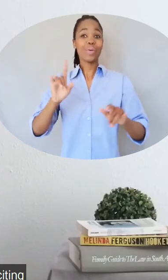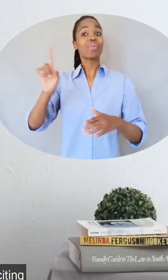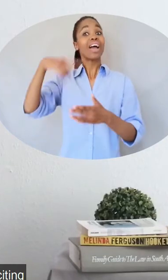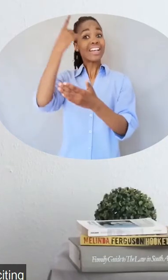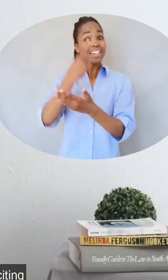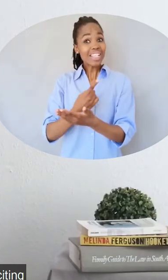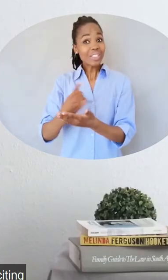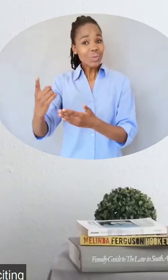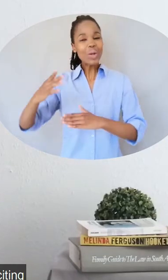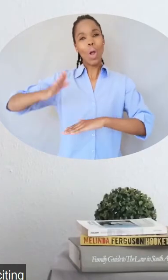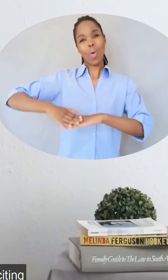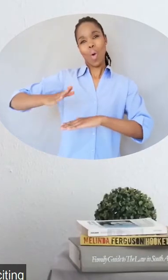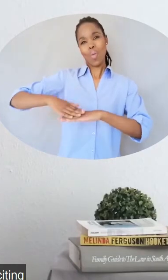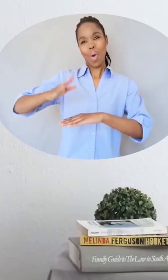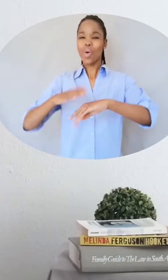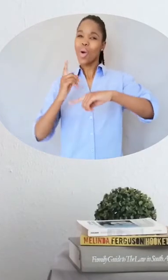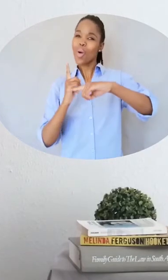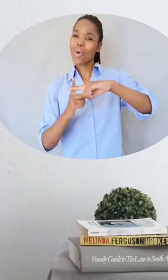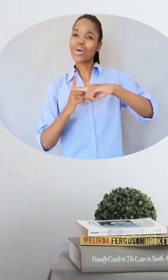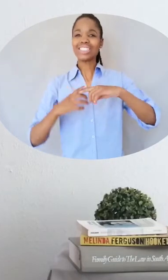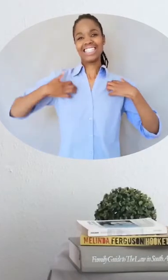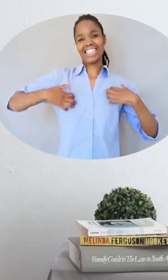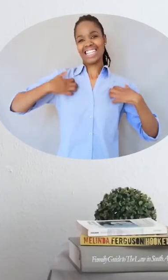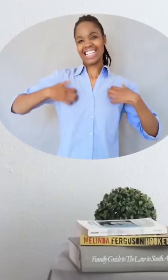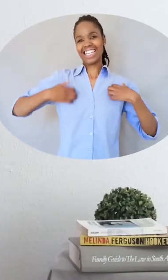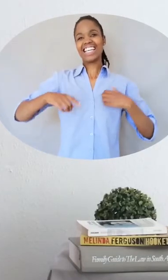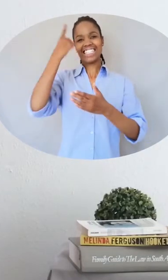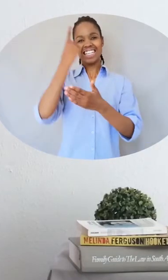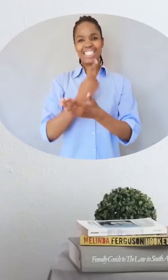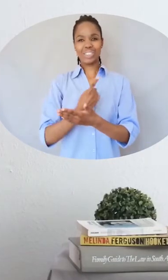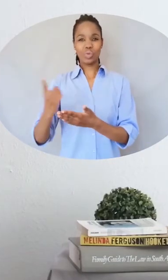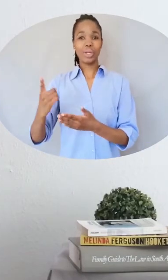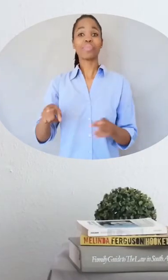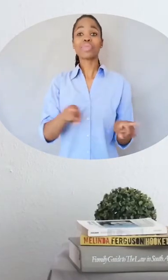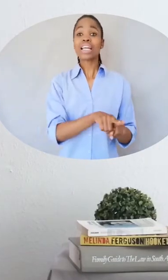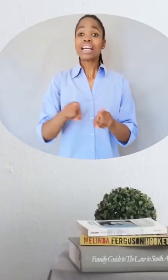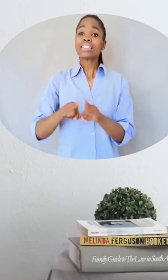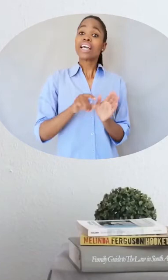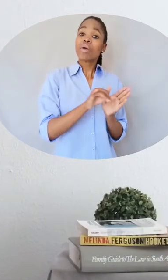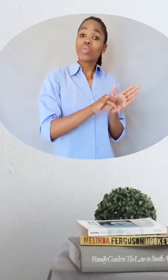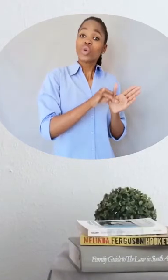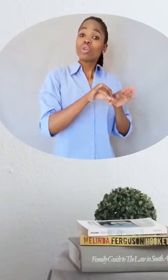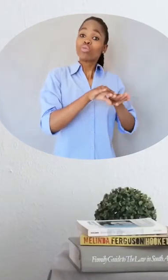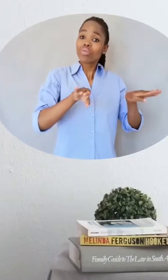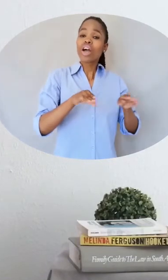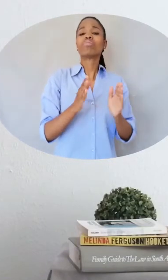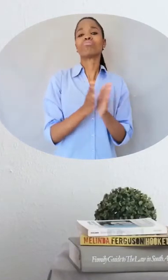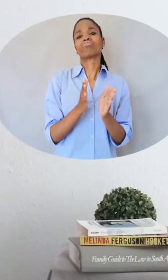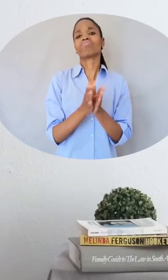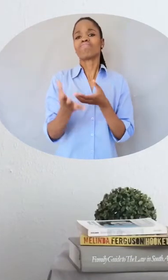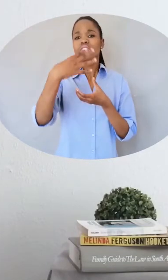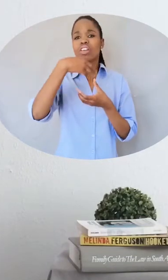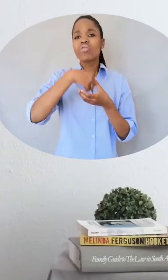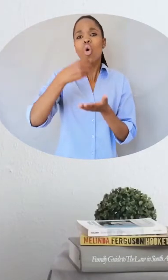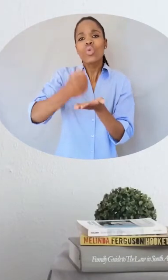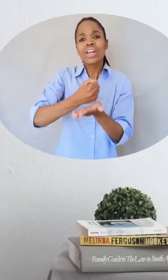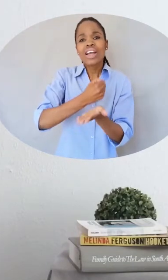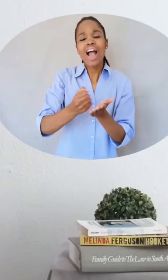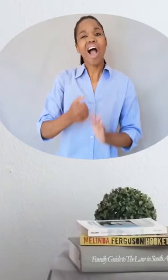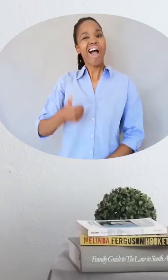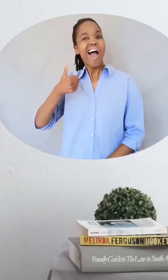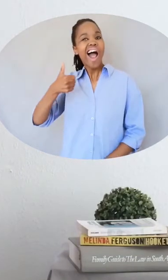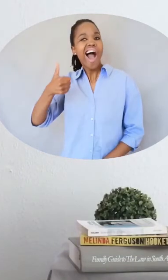more exciting opportunities and episodes from me next week. Please subscribe to the channel